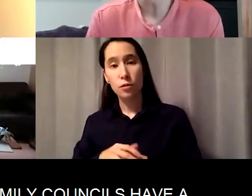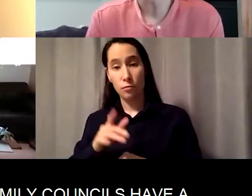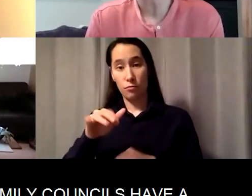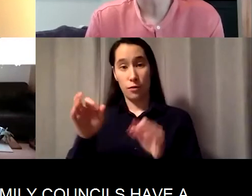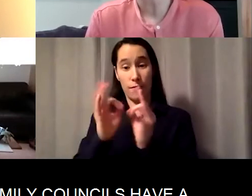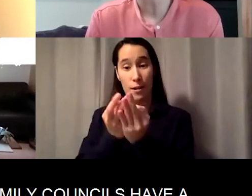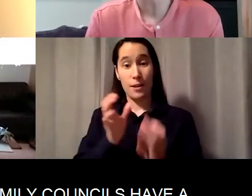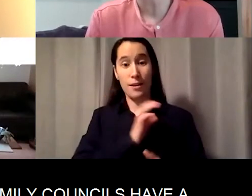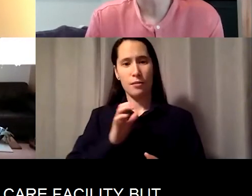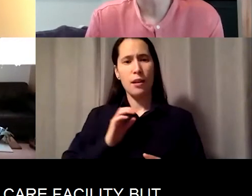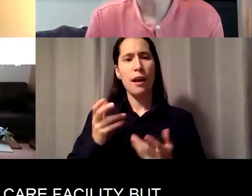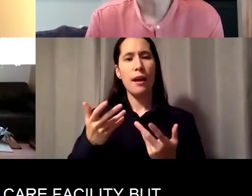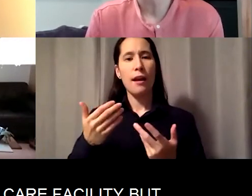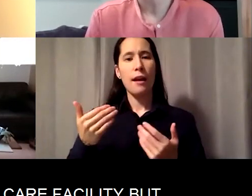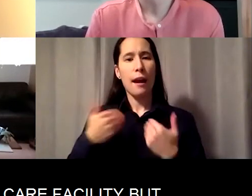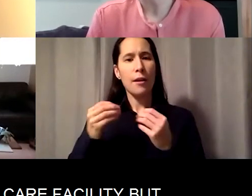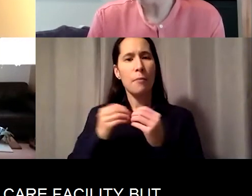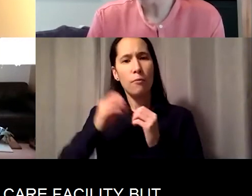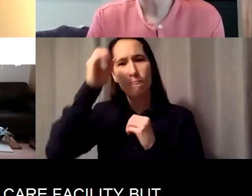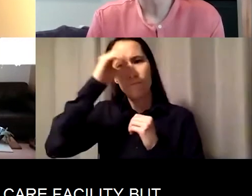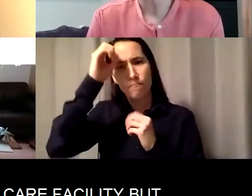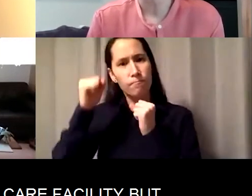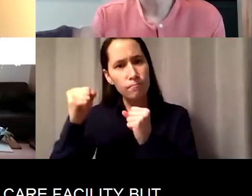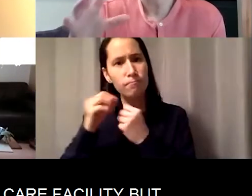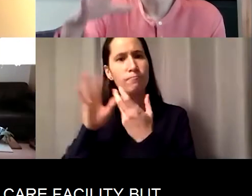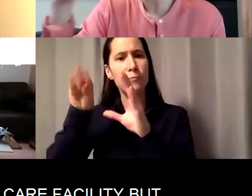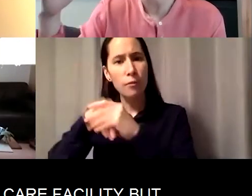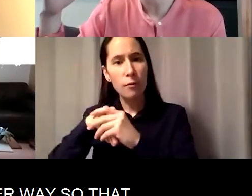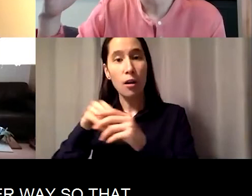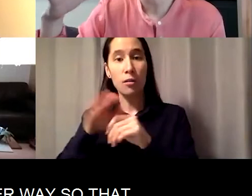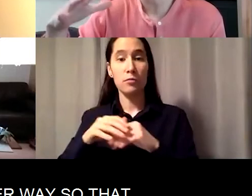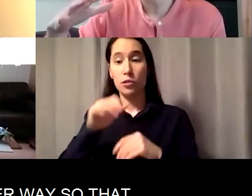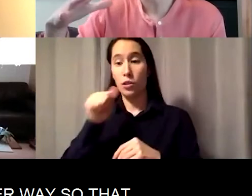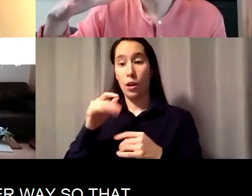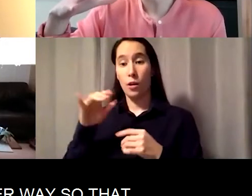broader voice, not just with the care facility, but provincially through a bigger